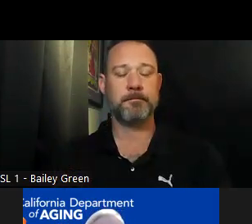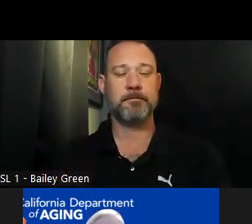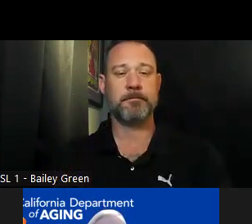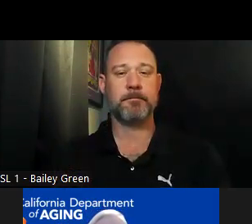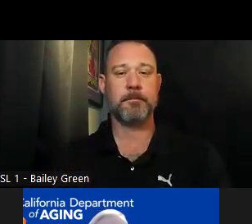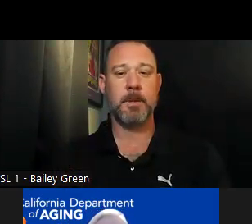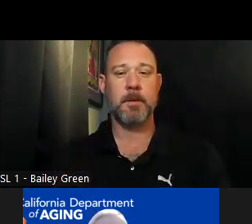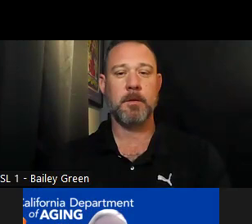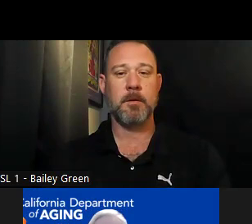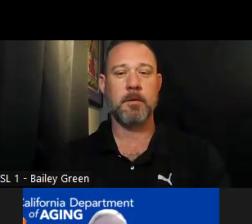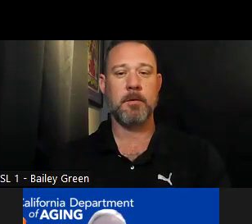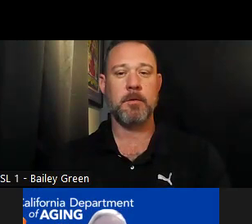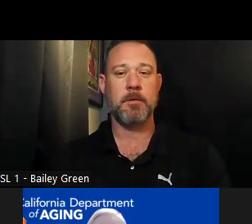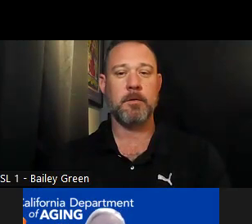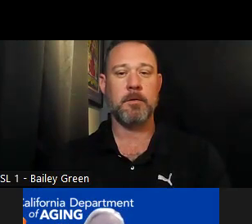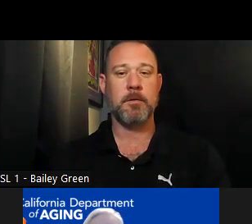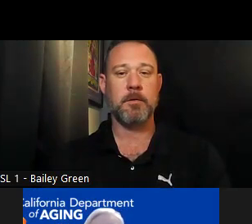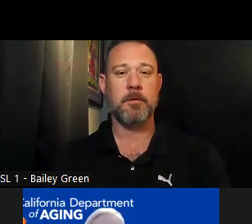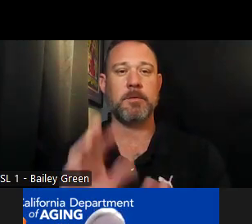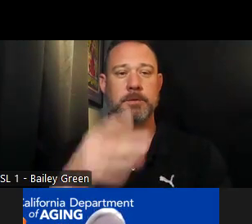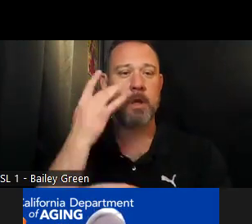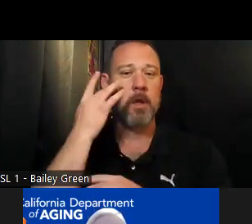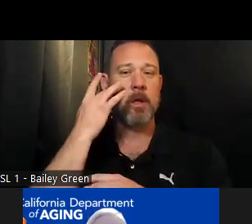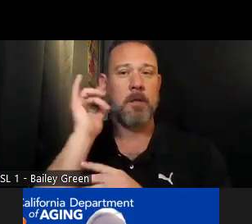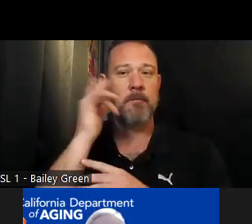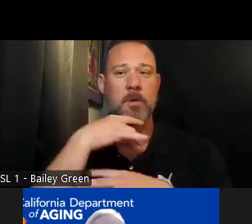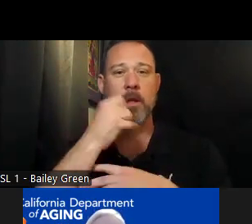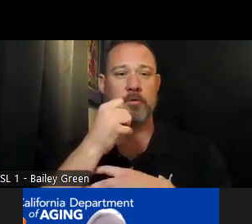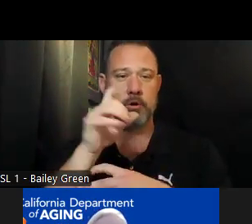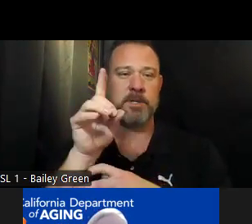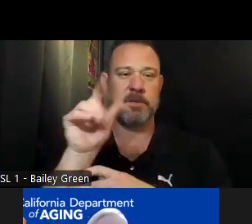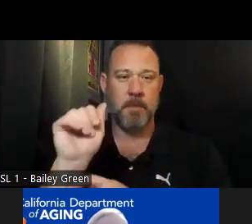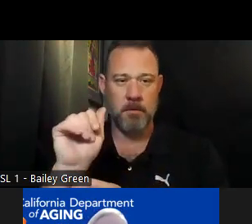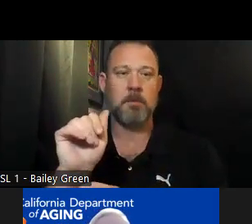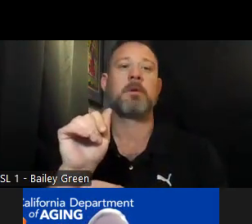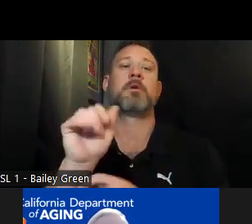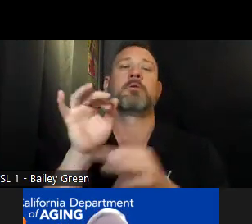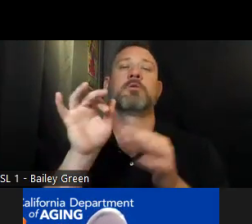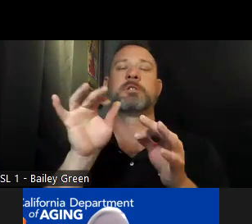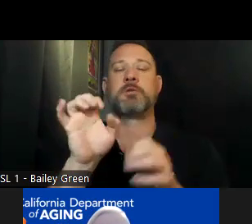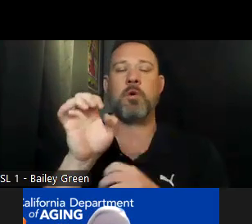This is the California Elder and Disability Justice Coordinating Council, or